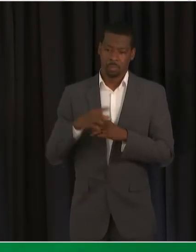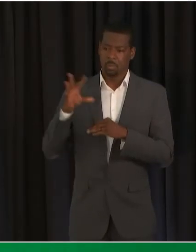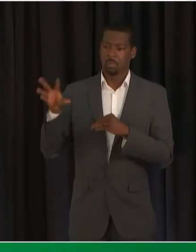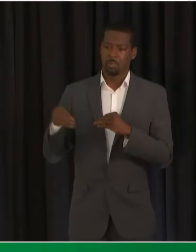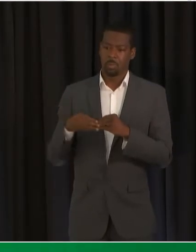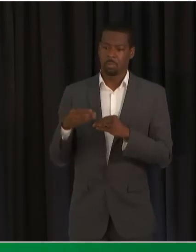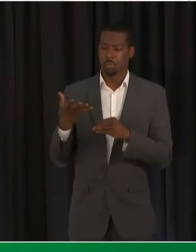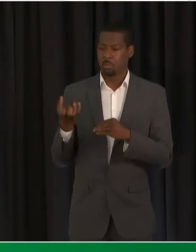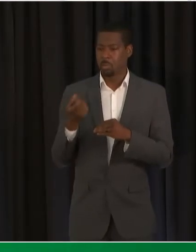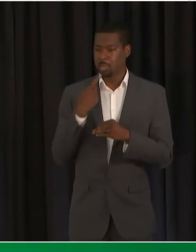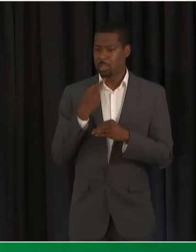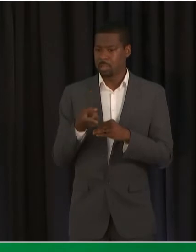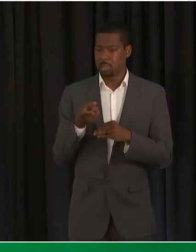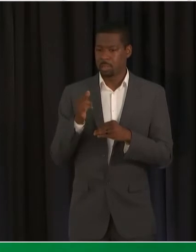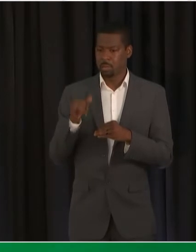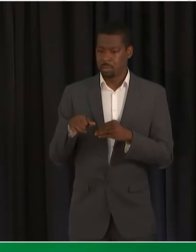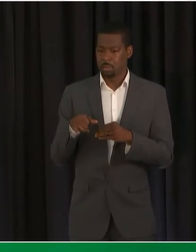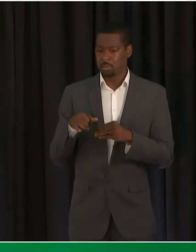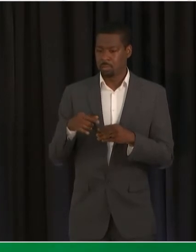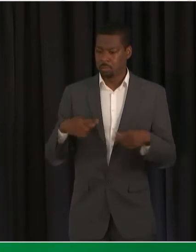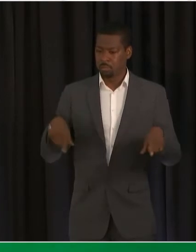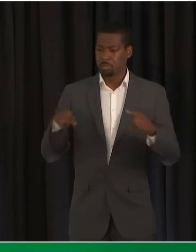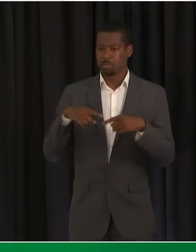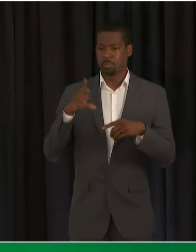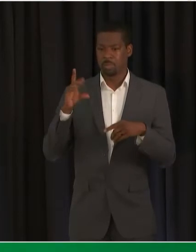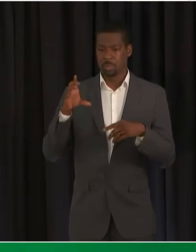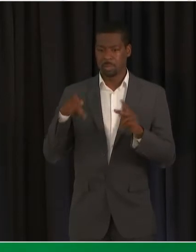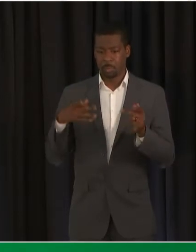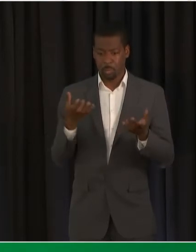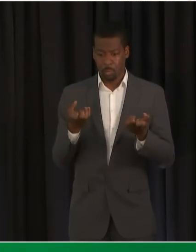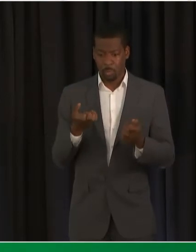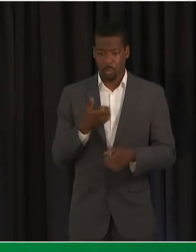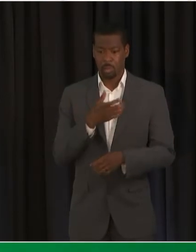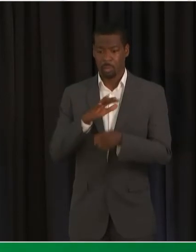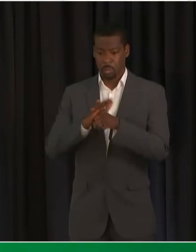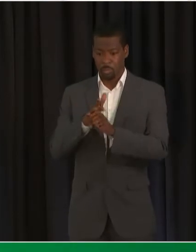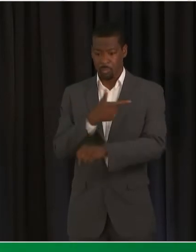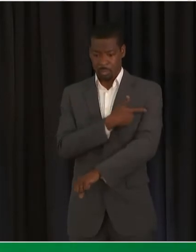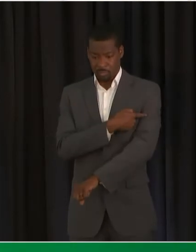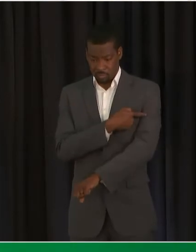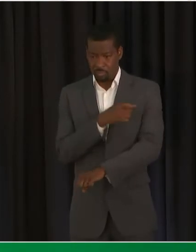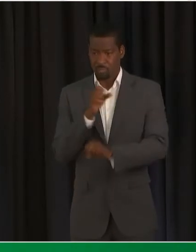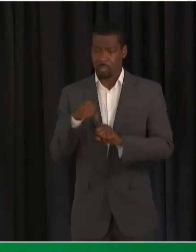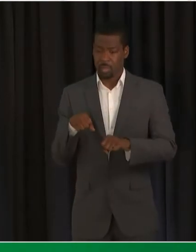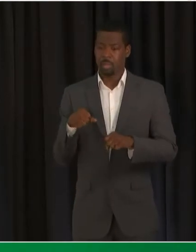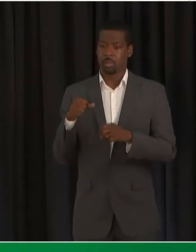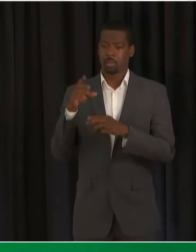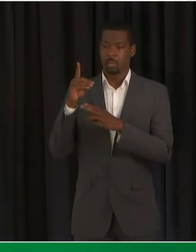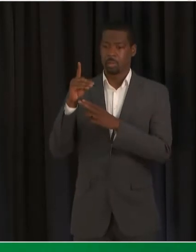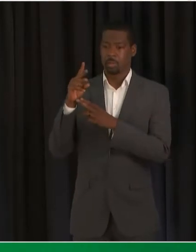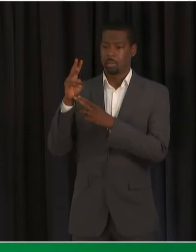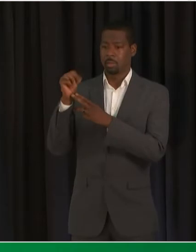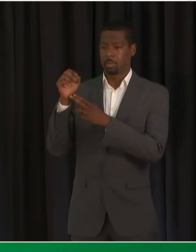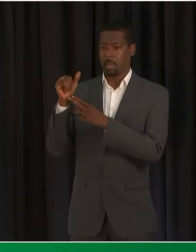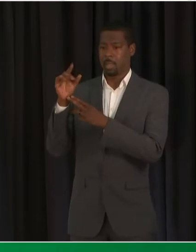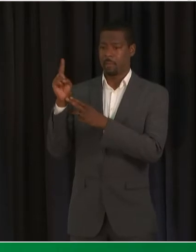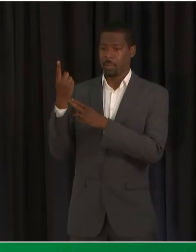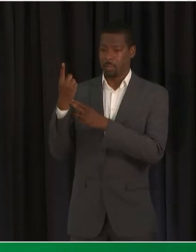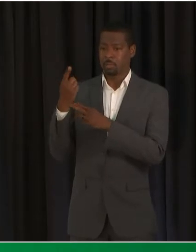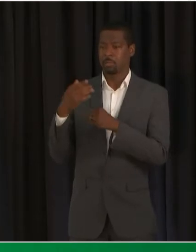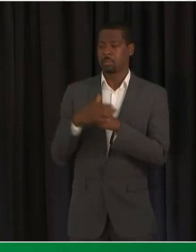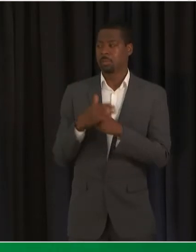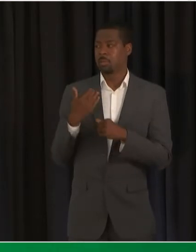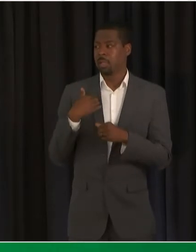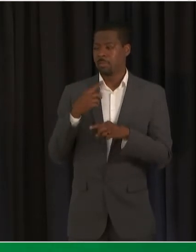Additionally, just wanted to reiterate that residents that want a vaccine can get a vaccine beginning on May 1st. These are some of